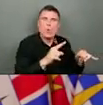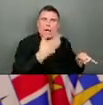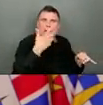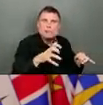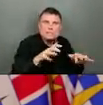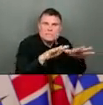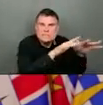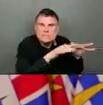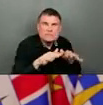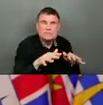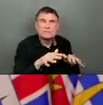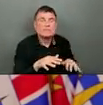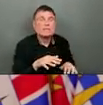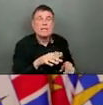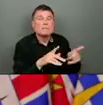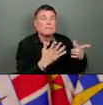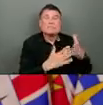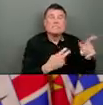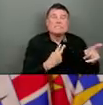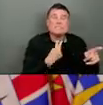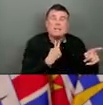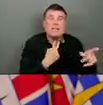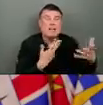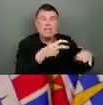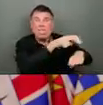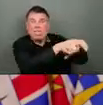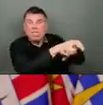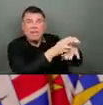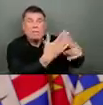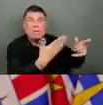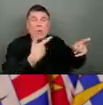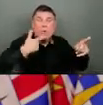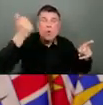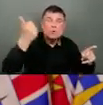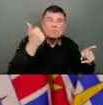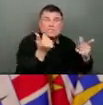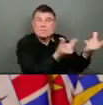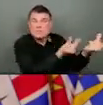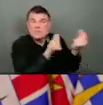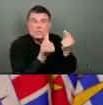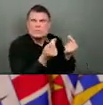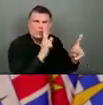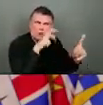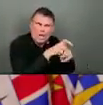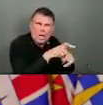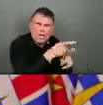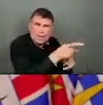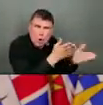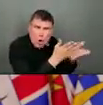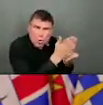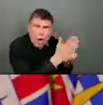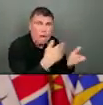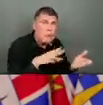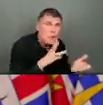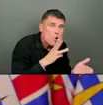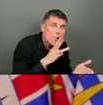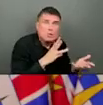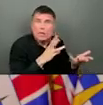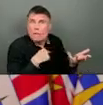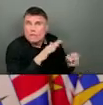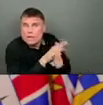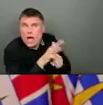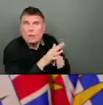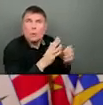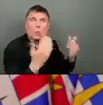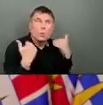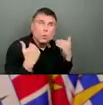with a cool face cloth and things like that. I know that this has been just another challenge that we are dealing with,